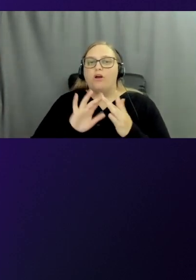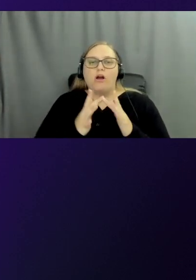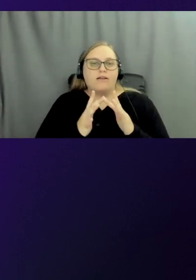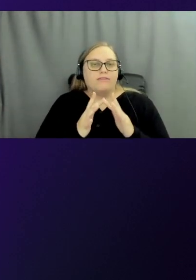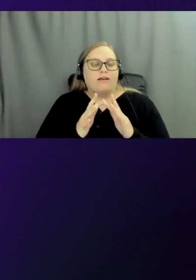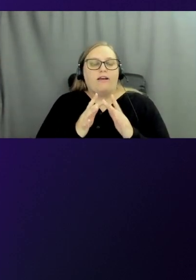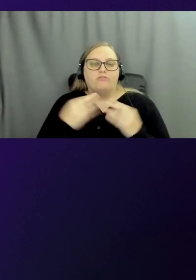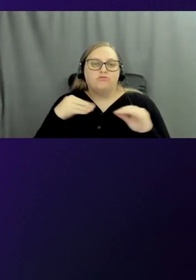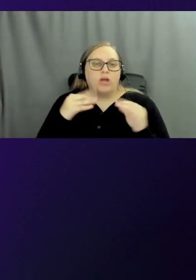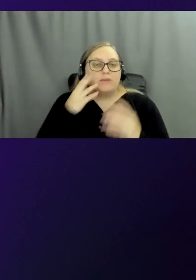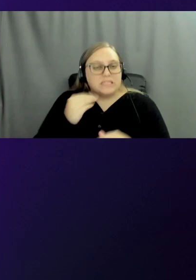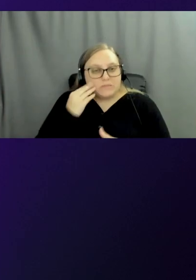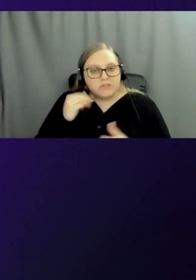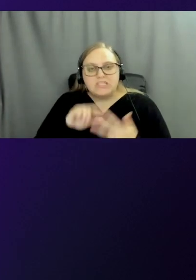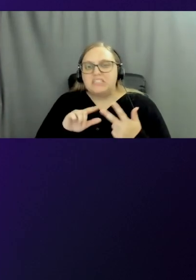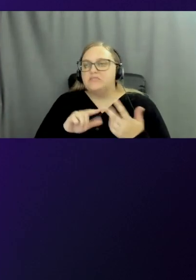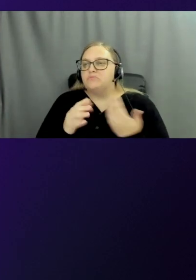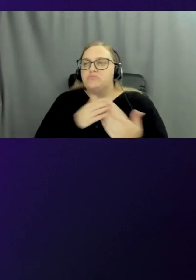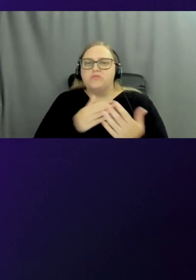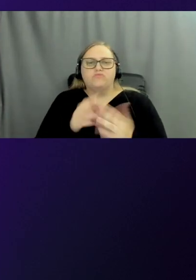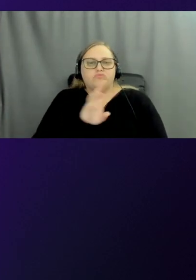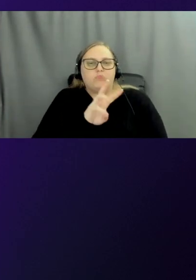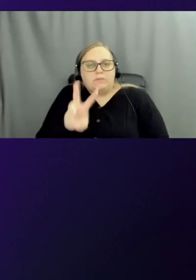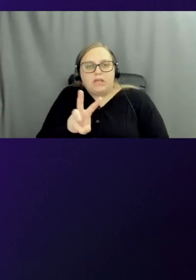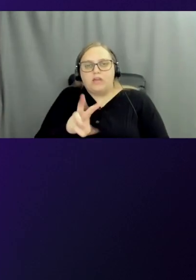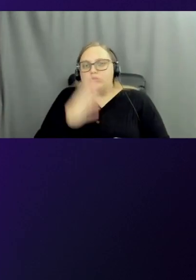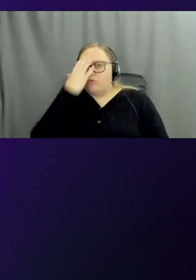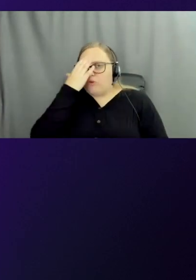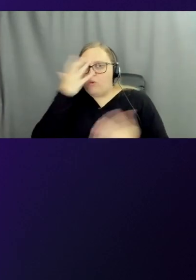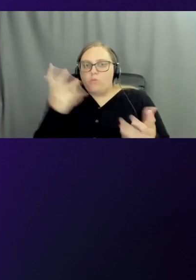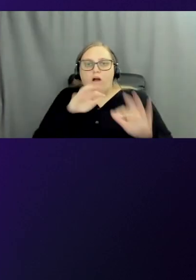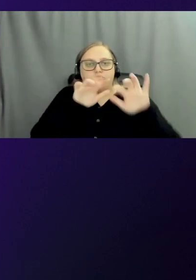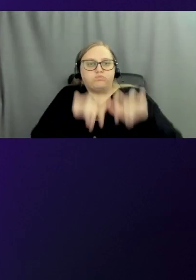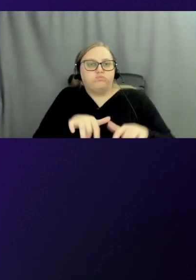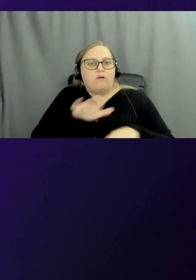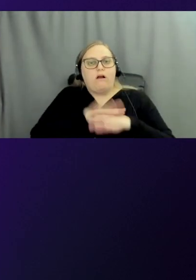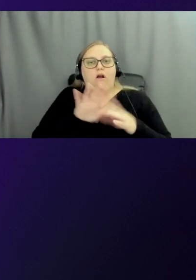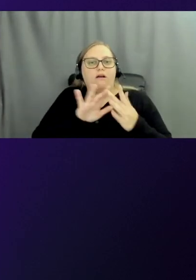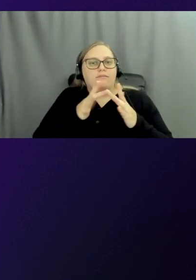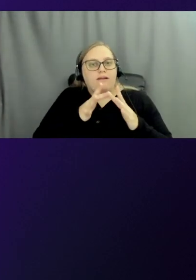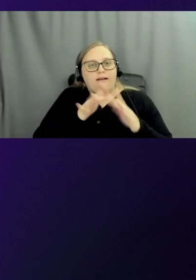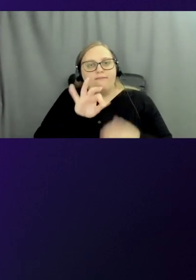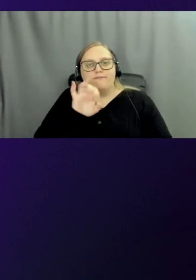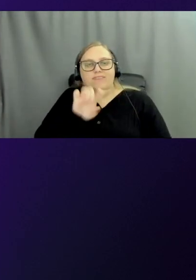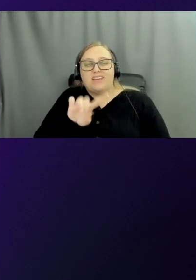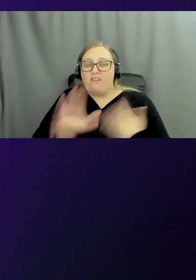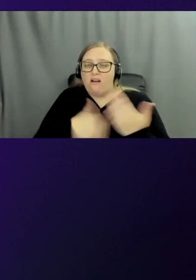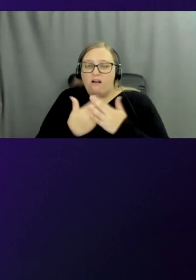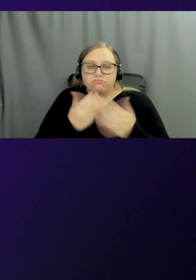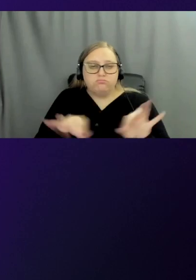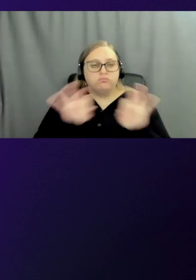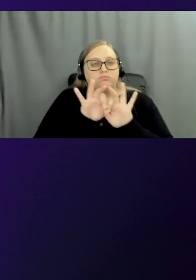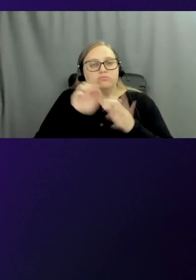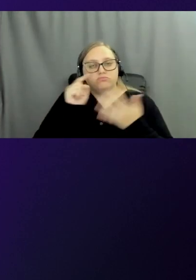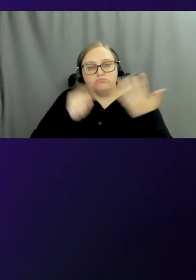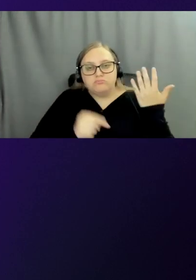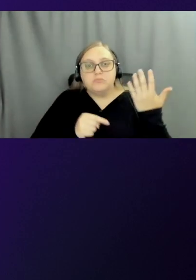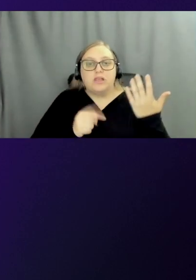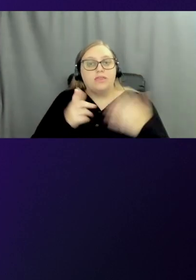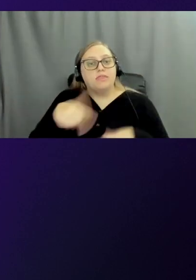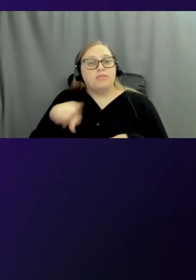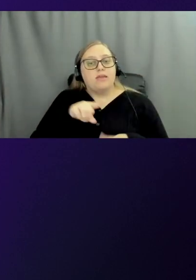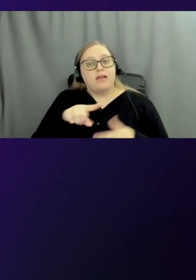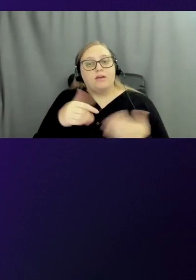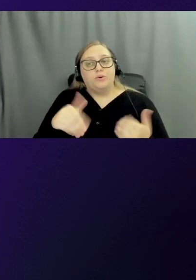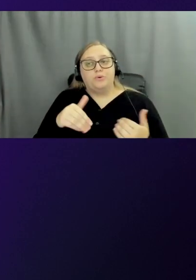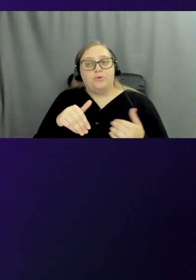bidding to decide what to put on your online feed. All of these things matter where they are really fetching the